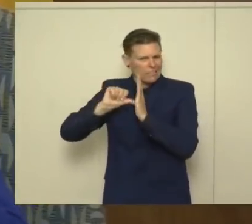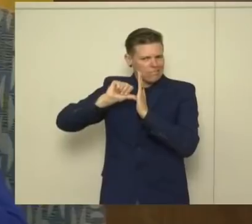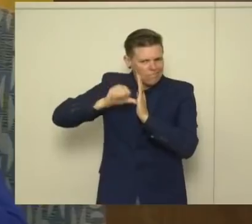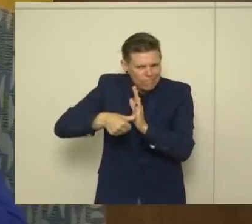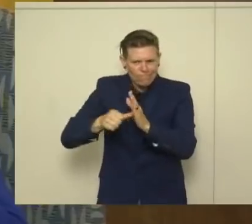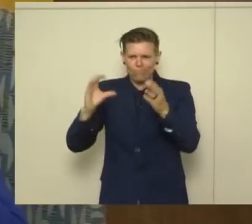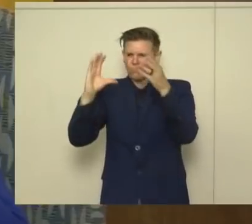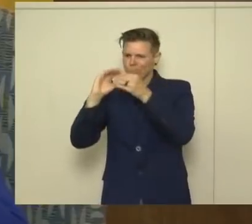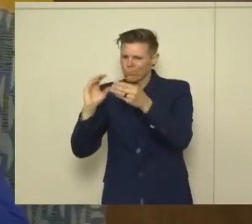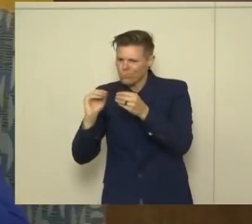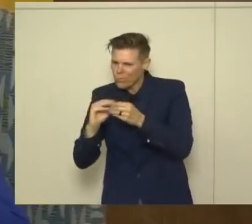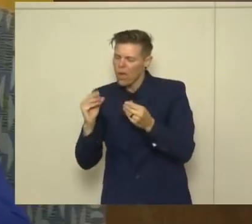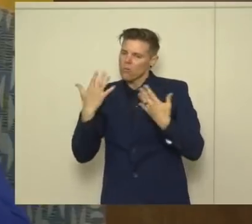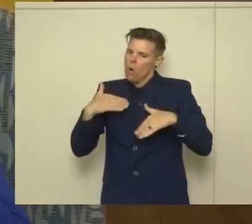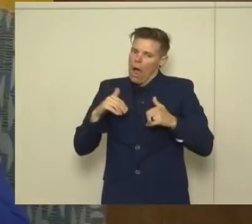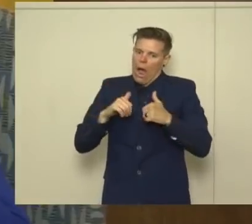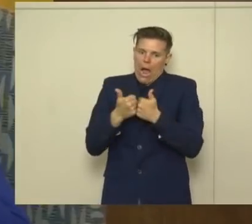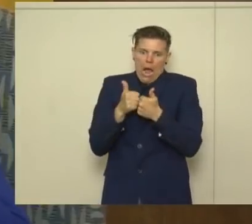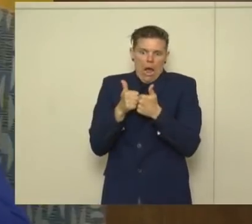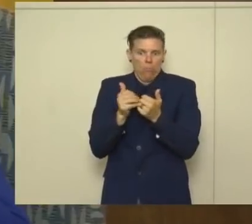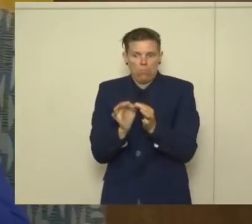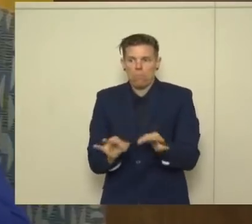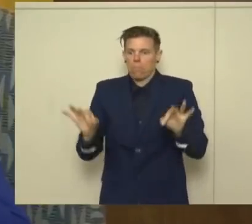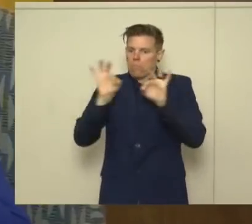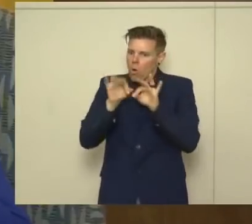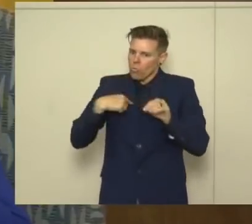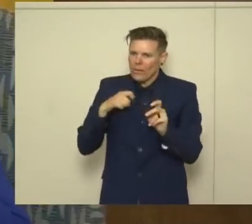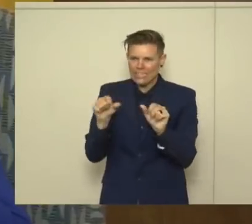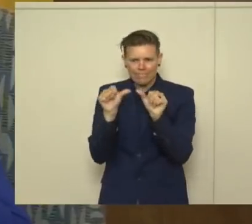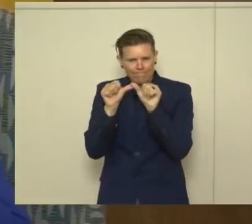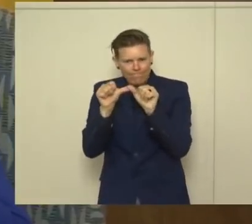that's an area that we have to pay close attention to.